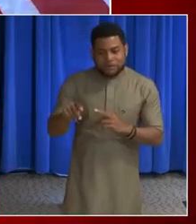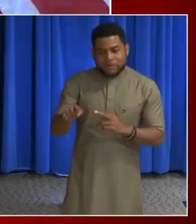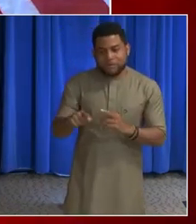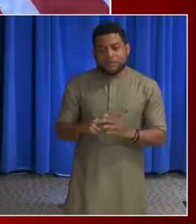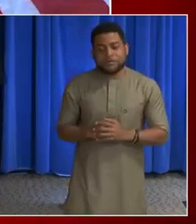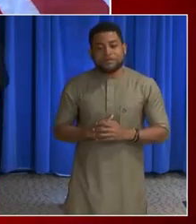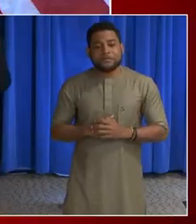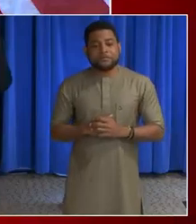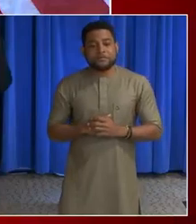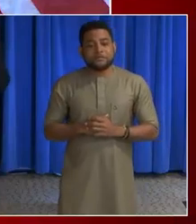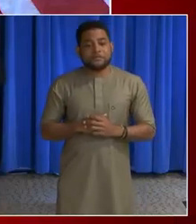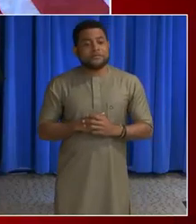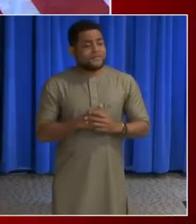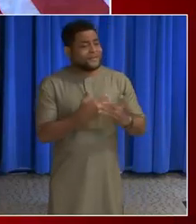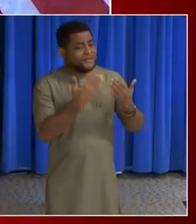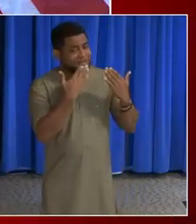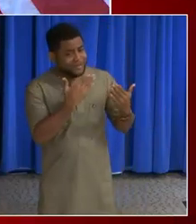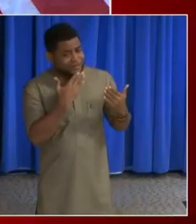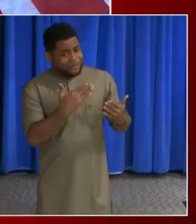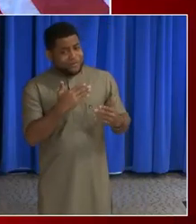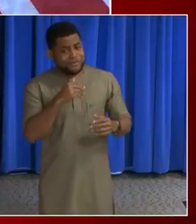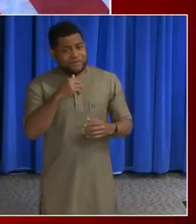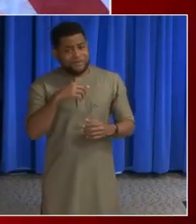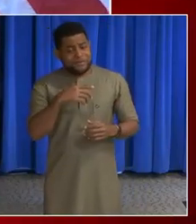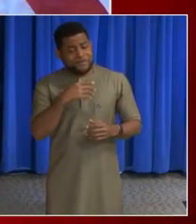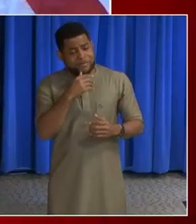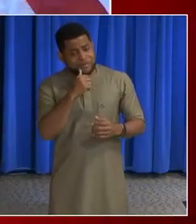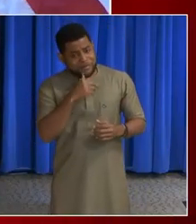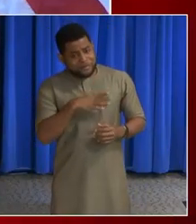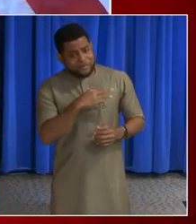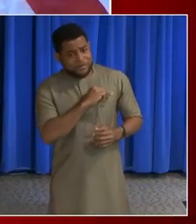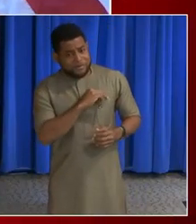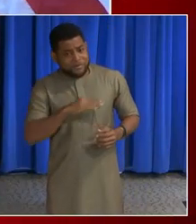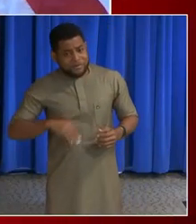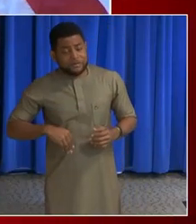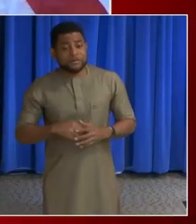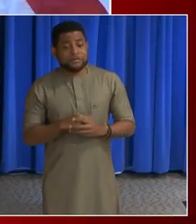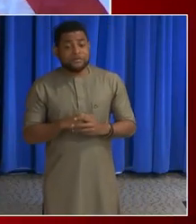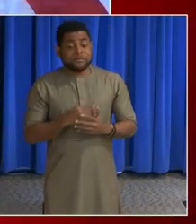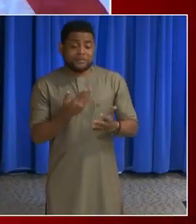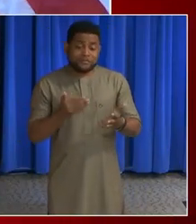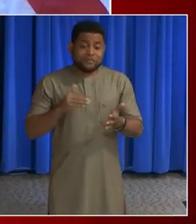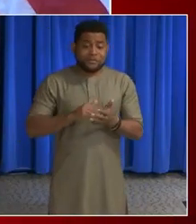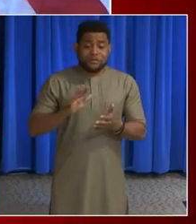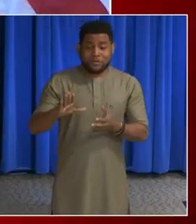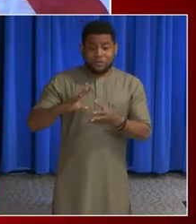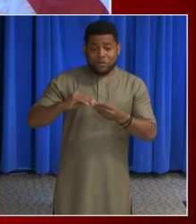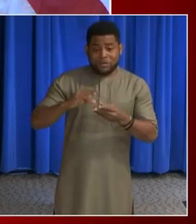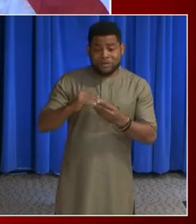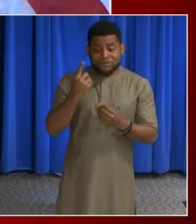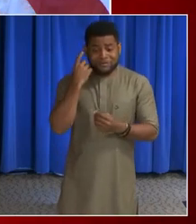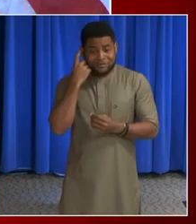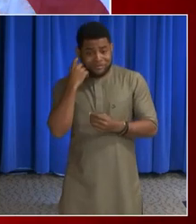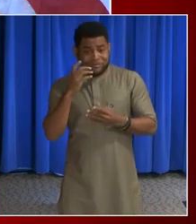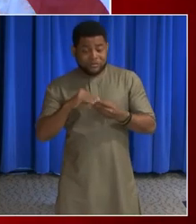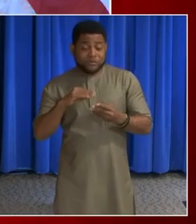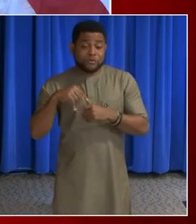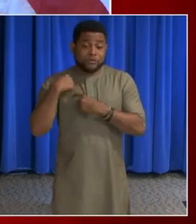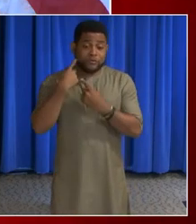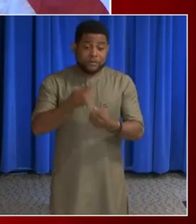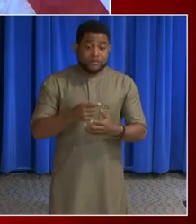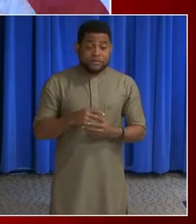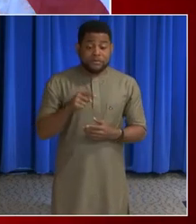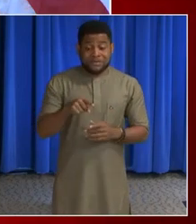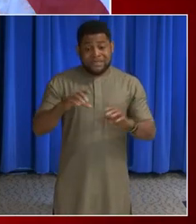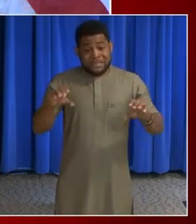Thank you, Madam Mayor. Just to echo a couple of comments that the mayor has made so far, this is an active investigation.